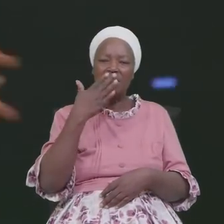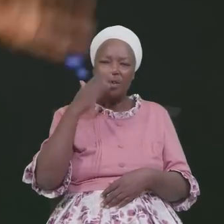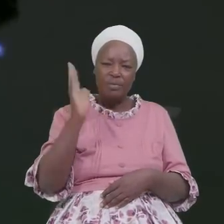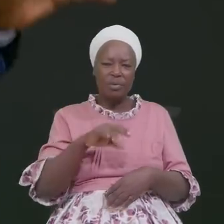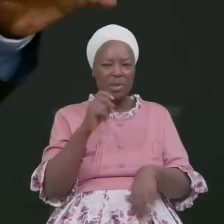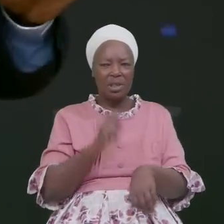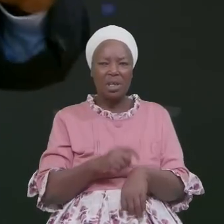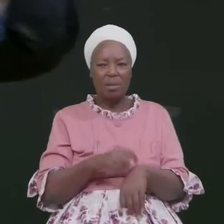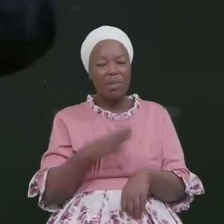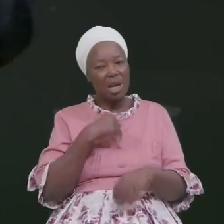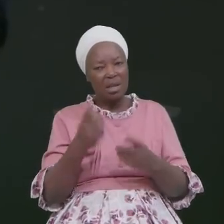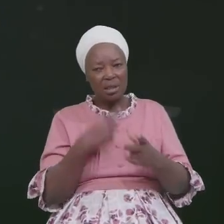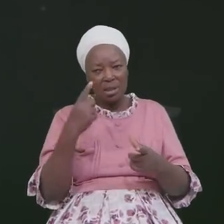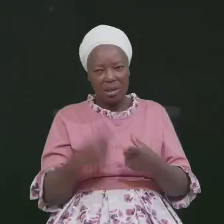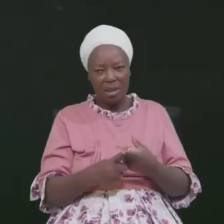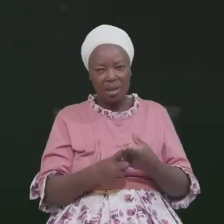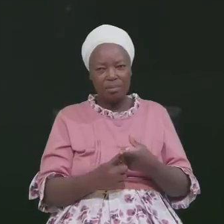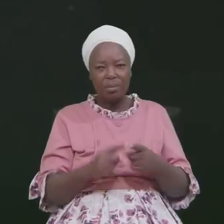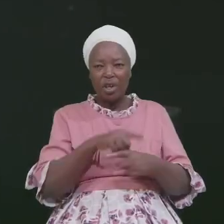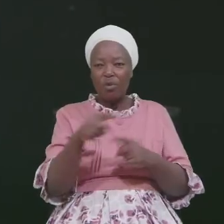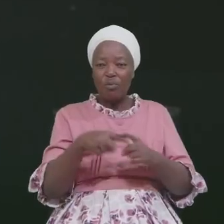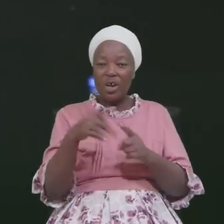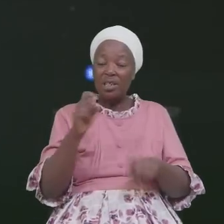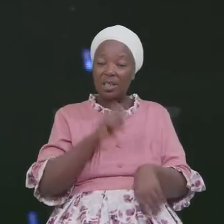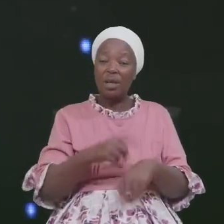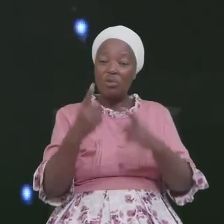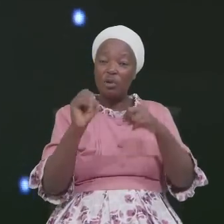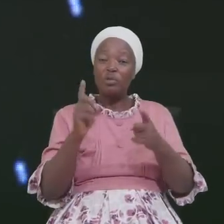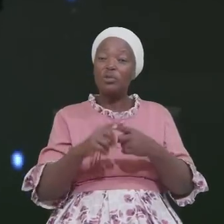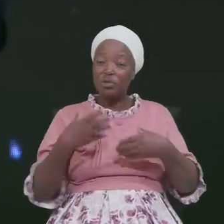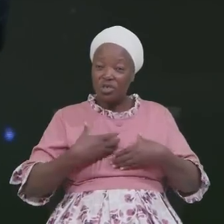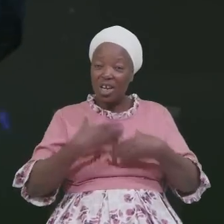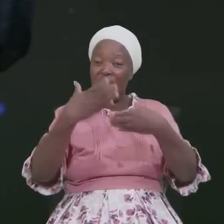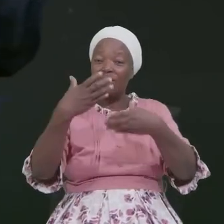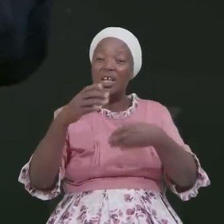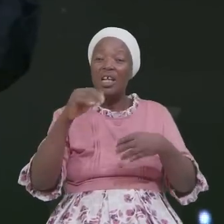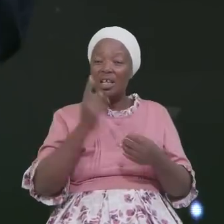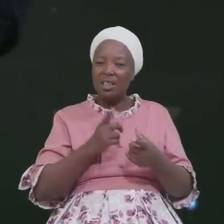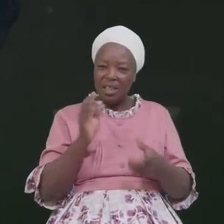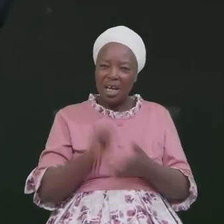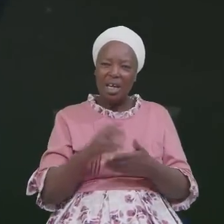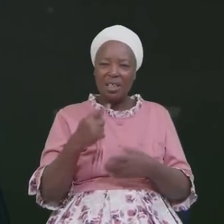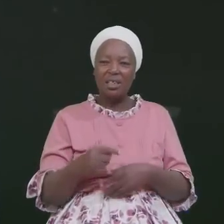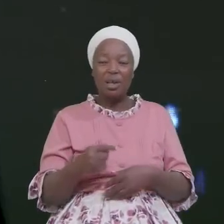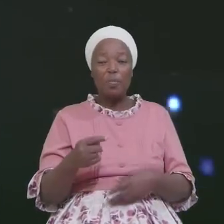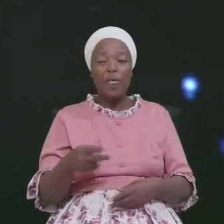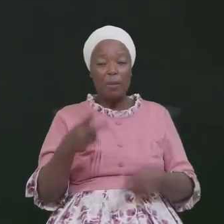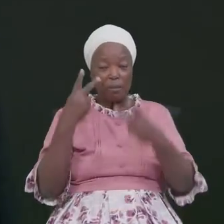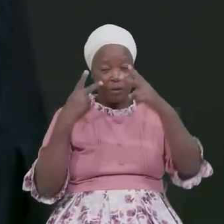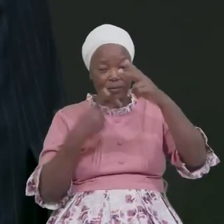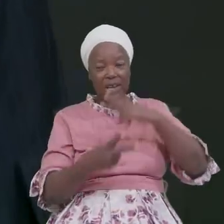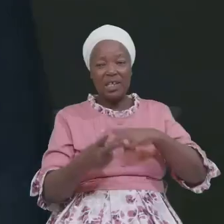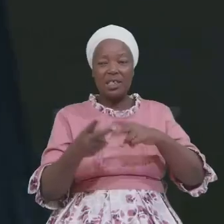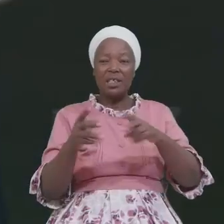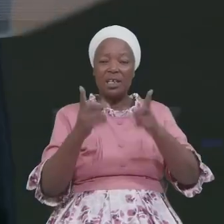evil time. And then when the time comes to shout that the prophet came to Jehoshaphat